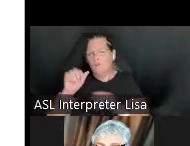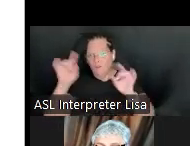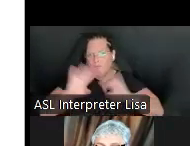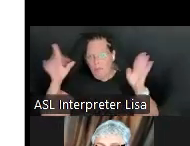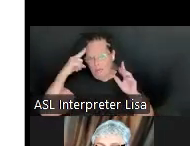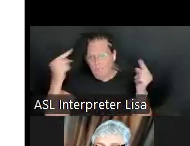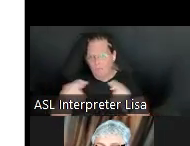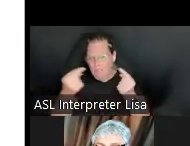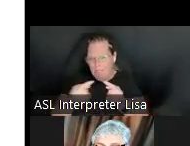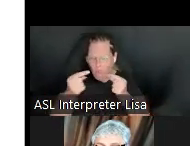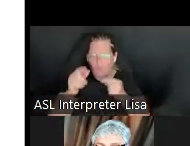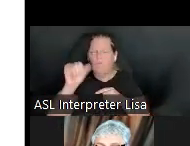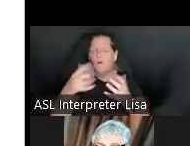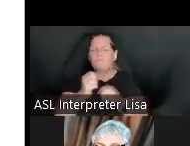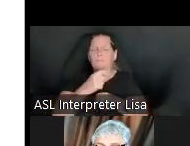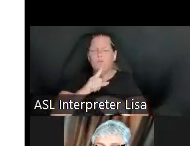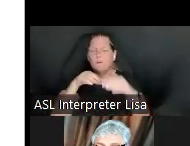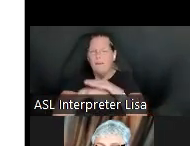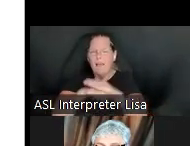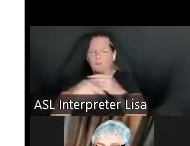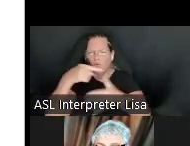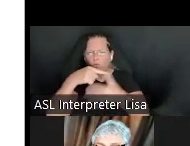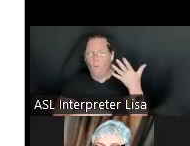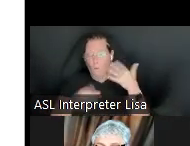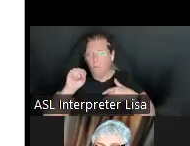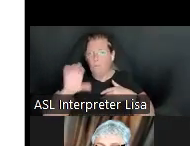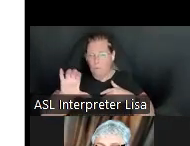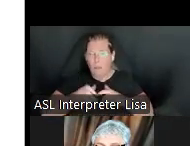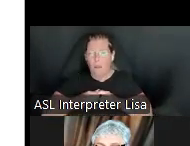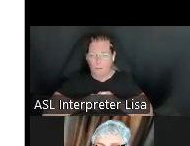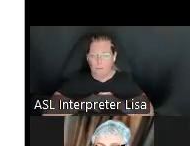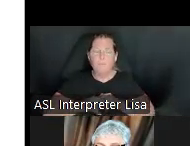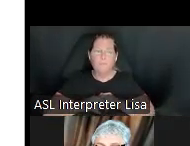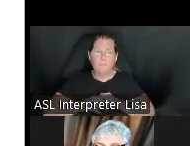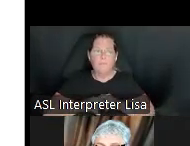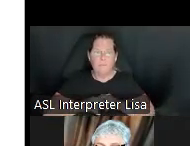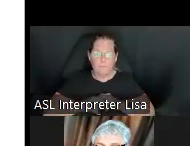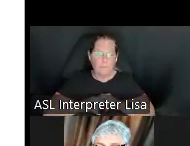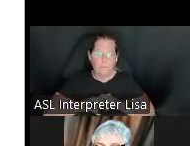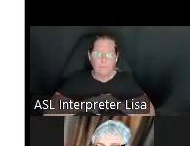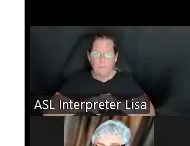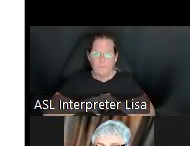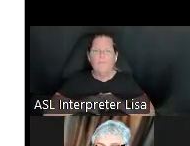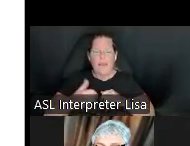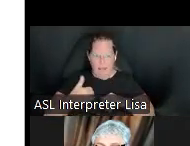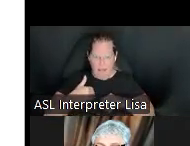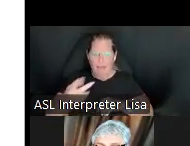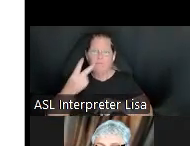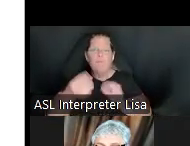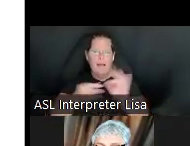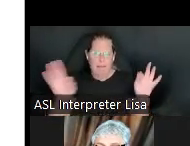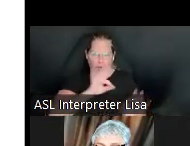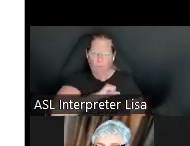have access to several of those documents. That's also a bilingual. We do have bilingual staff who